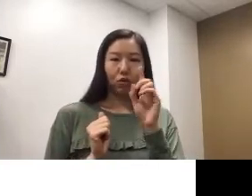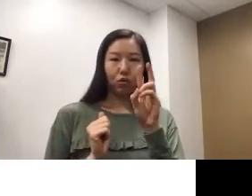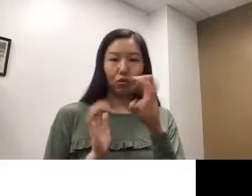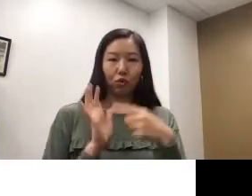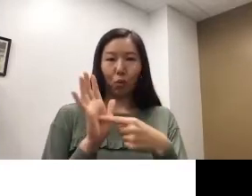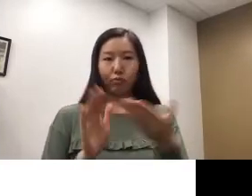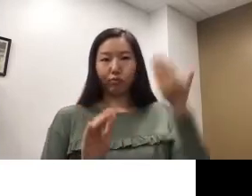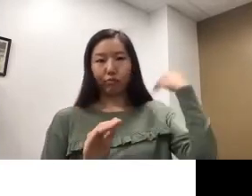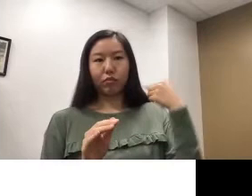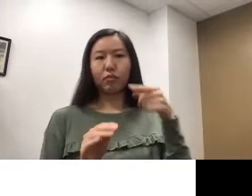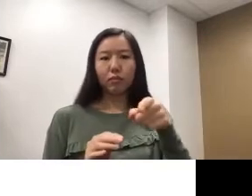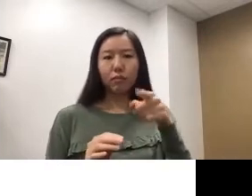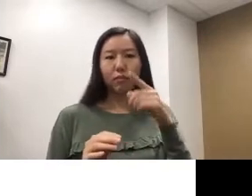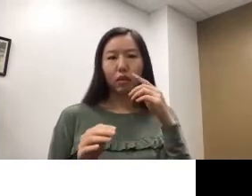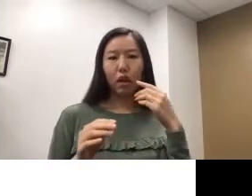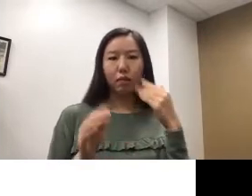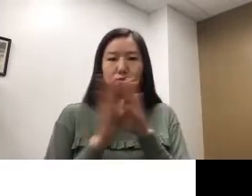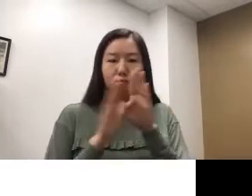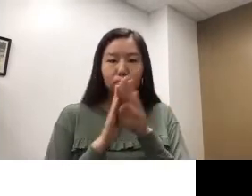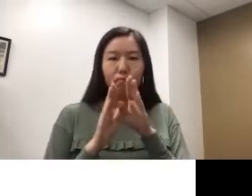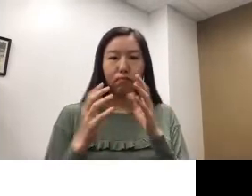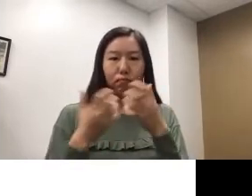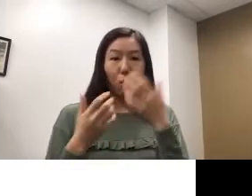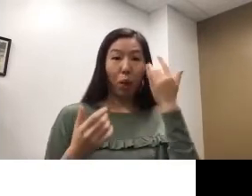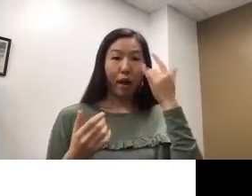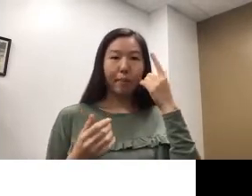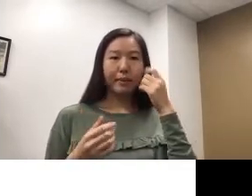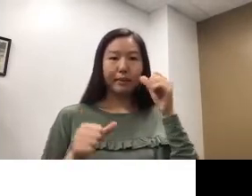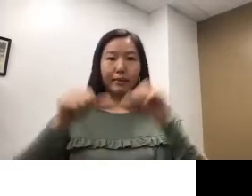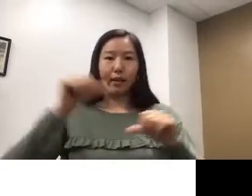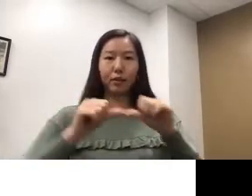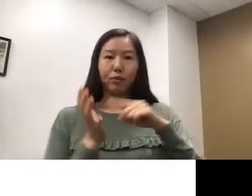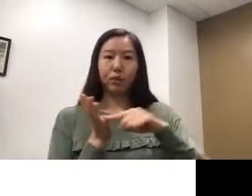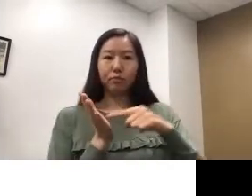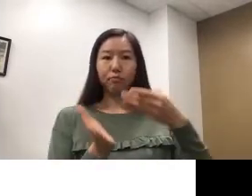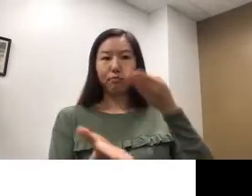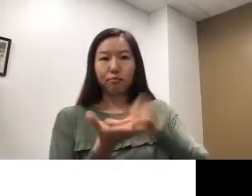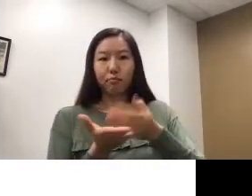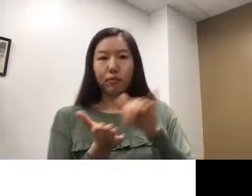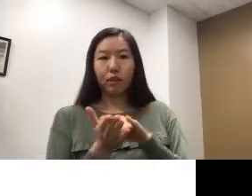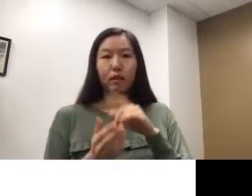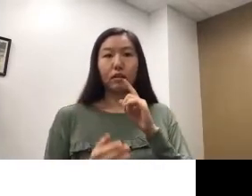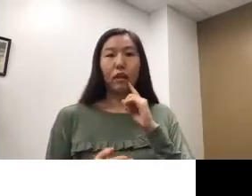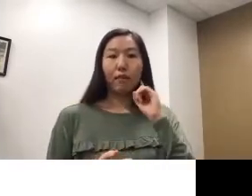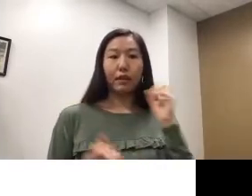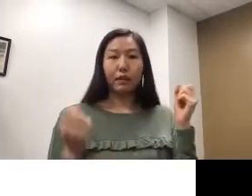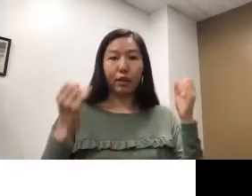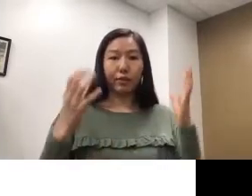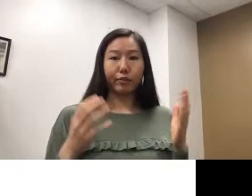perspective. Andrew just previously showed the system.